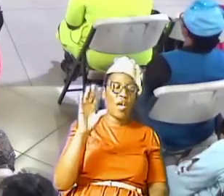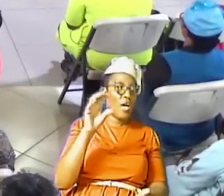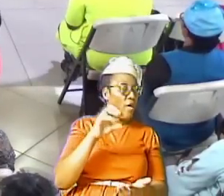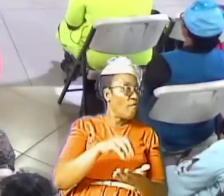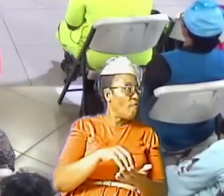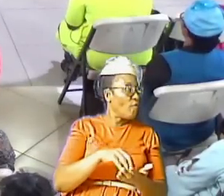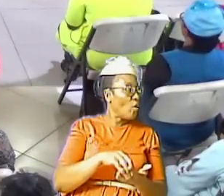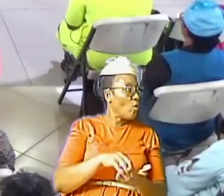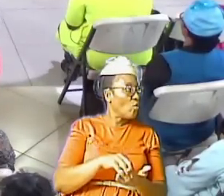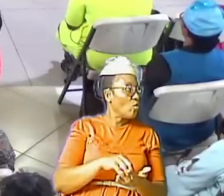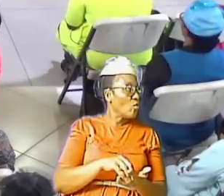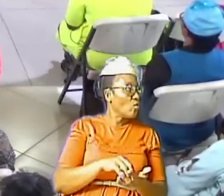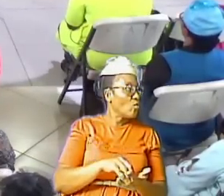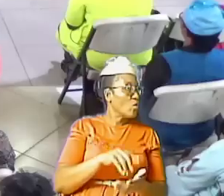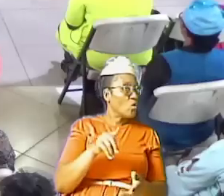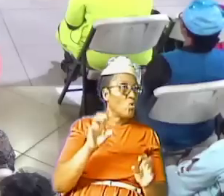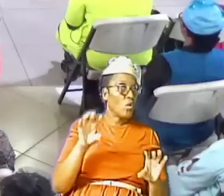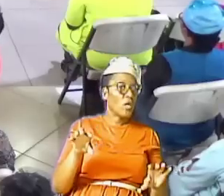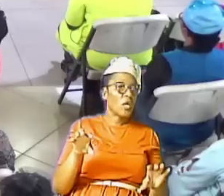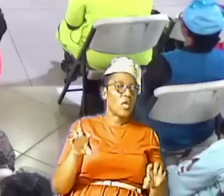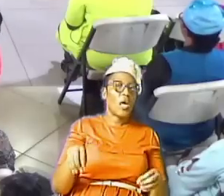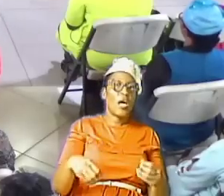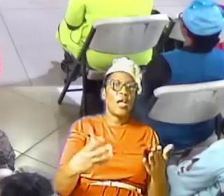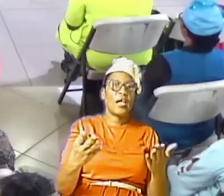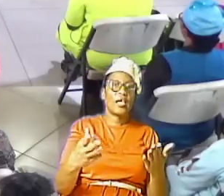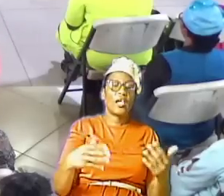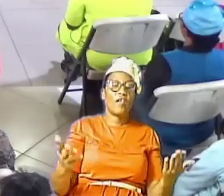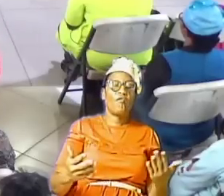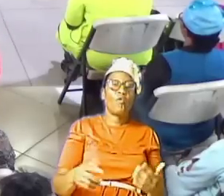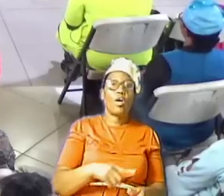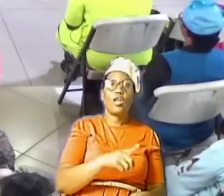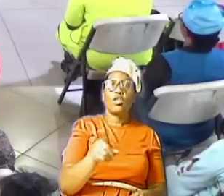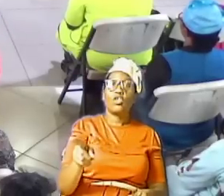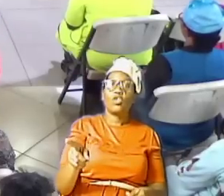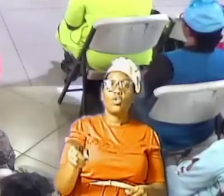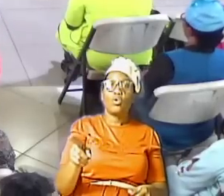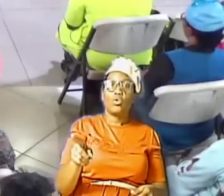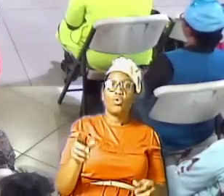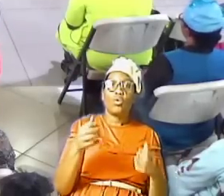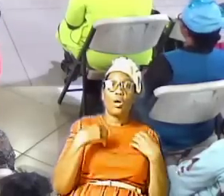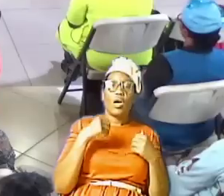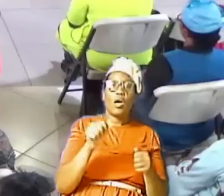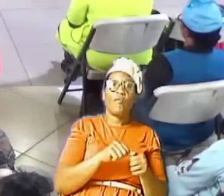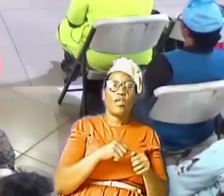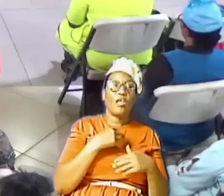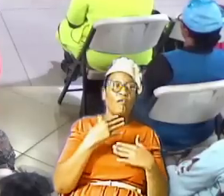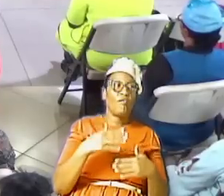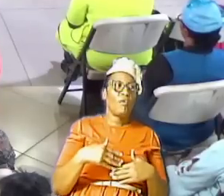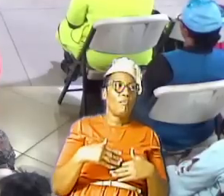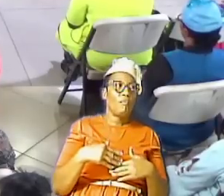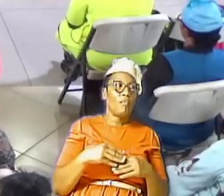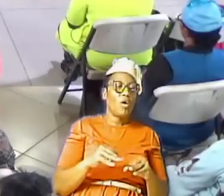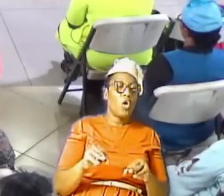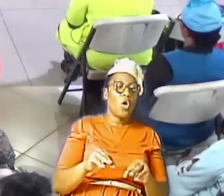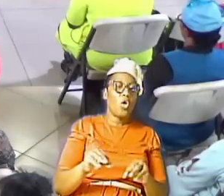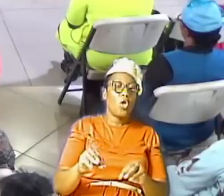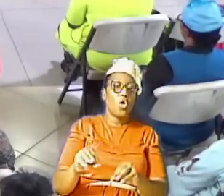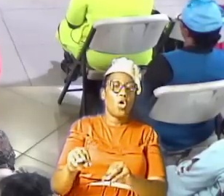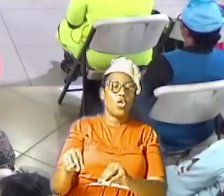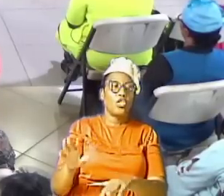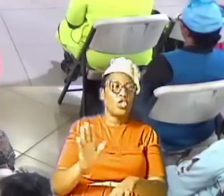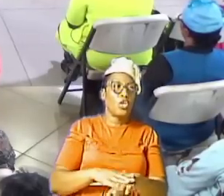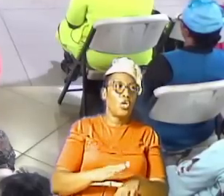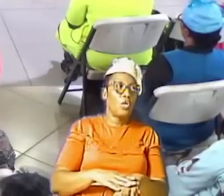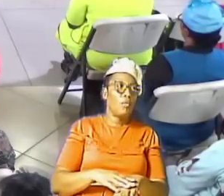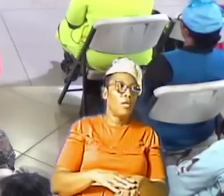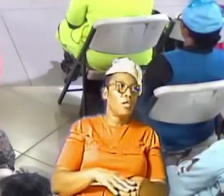one, whatever. But we want everybody to be marching up with their special offering. And we're going to be doing that on the Wednesday